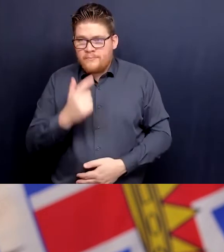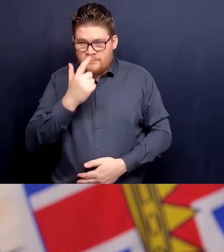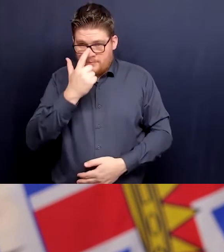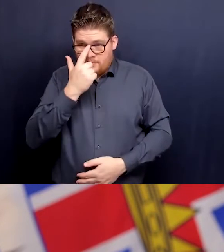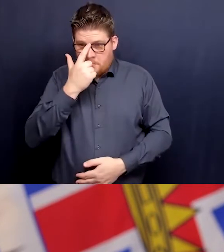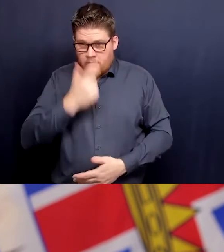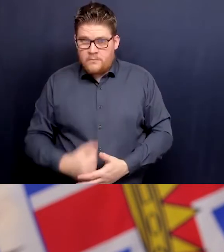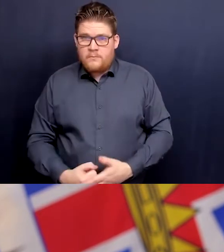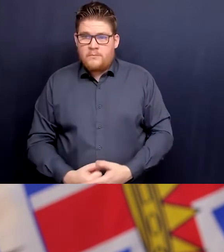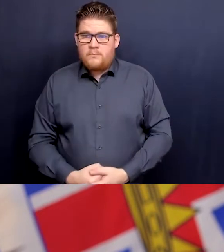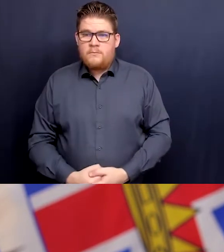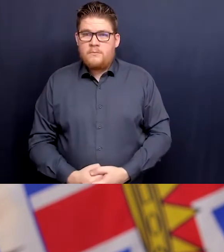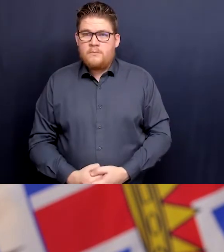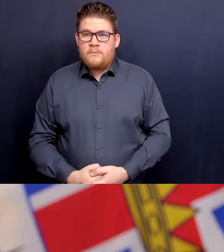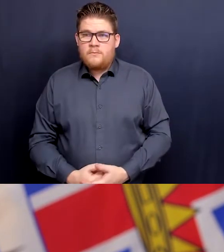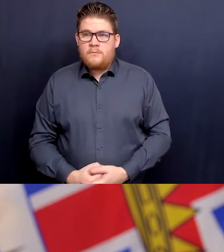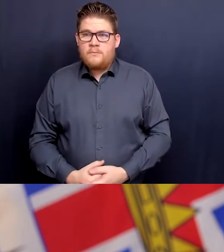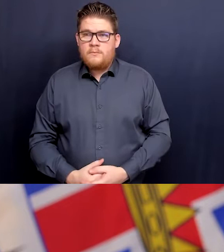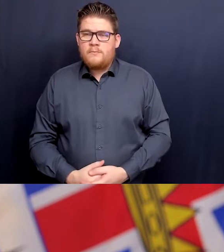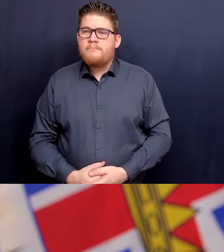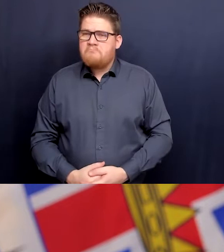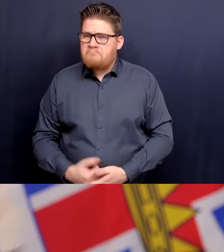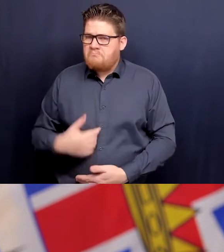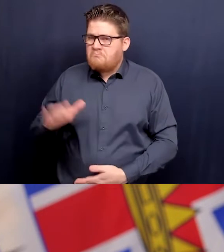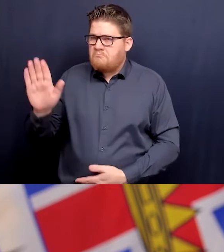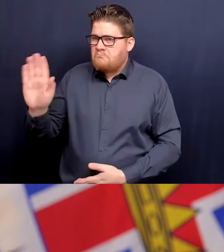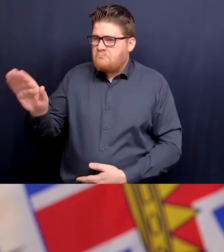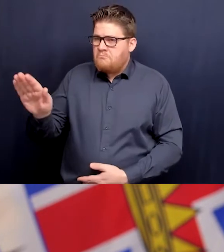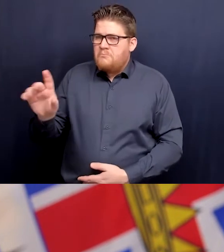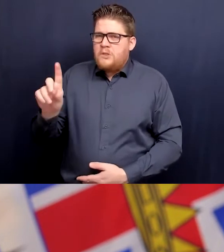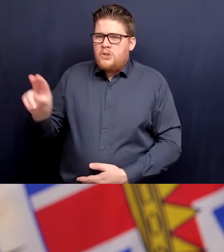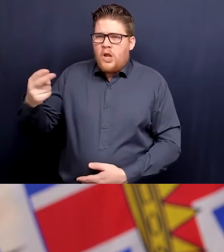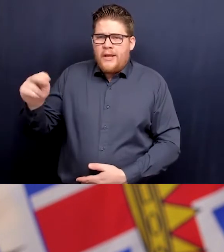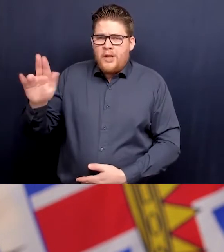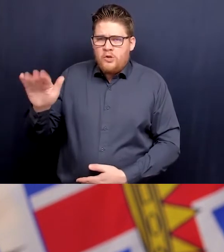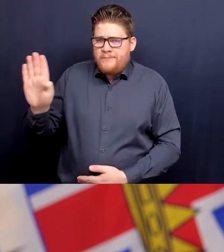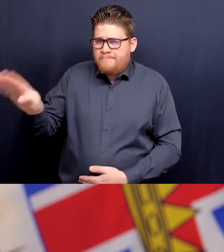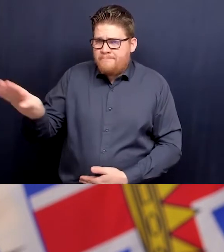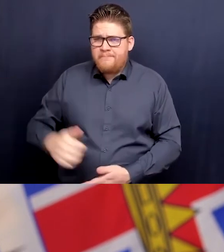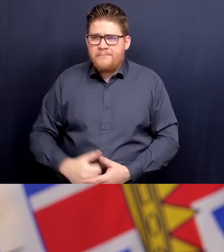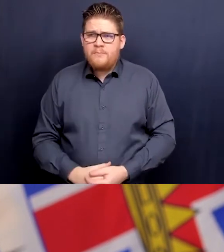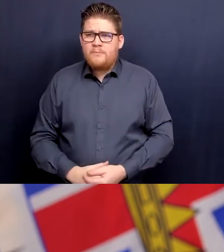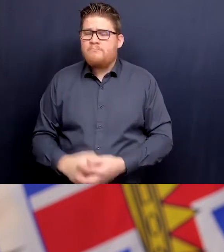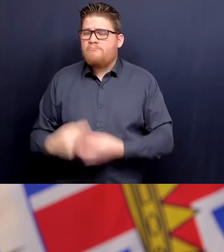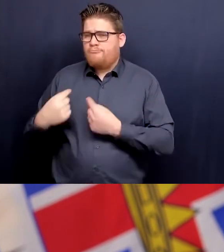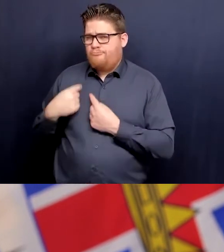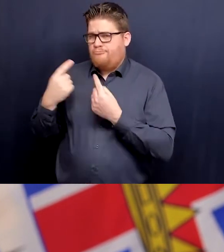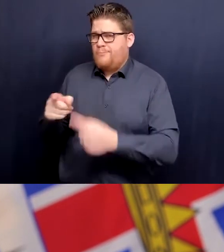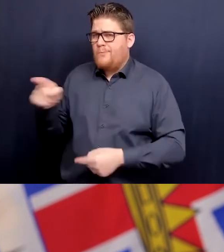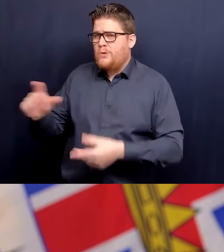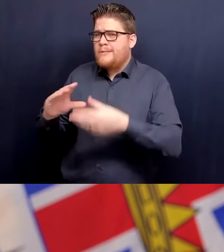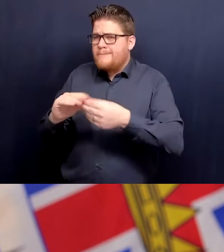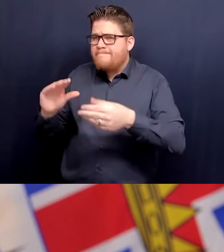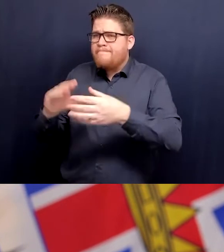Dr. Henry, you have repeatedly said that, we can't let our guard down because who knows what's